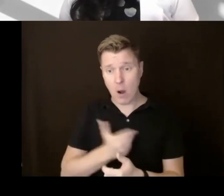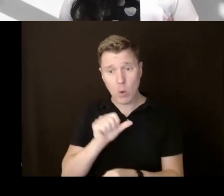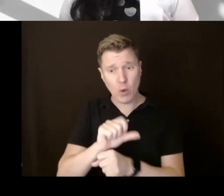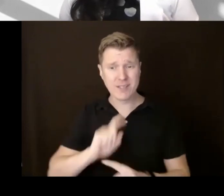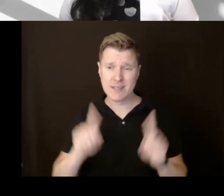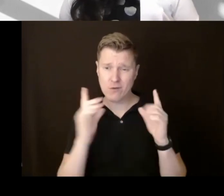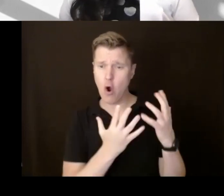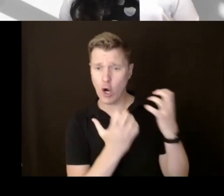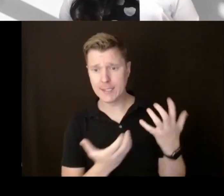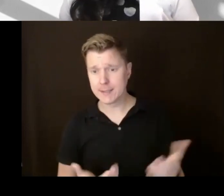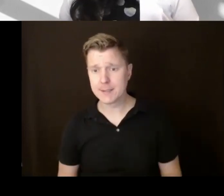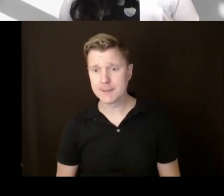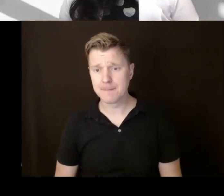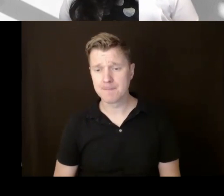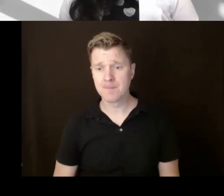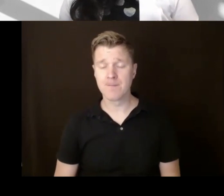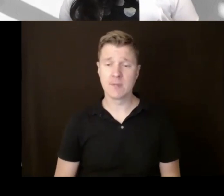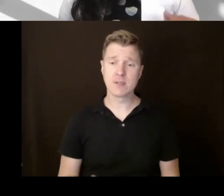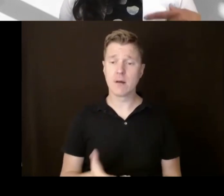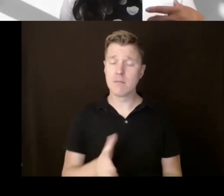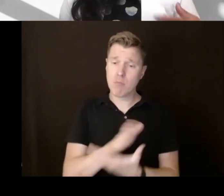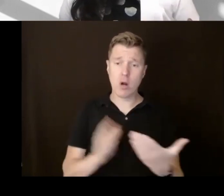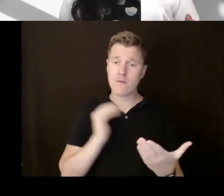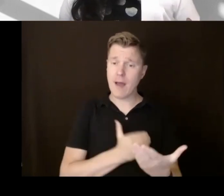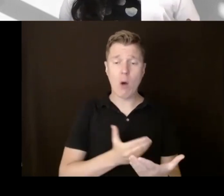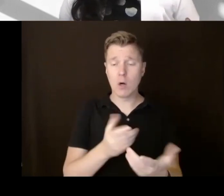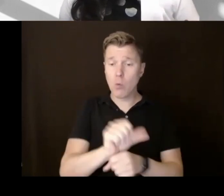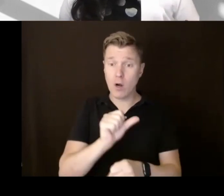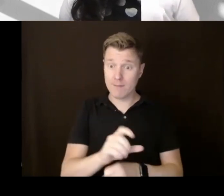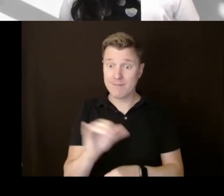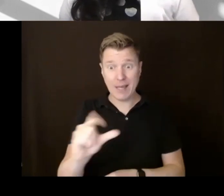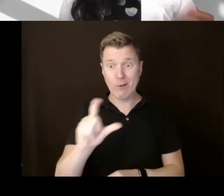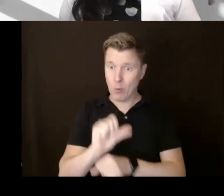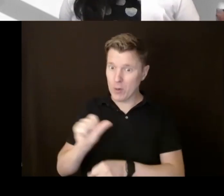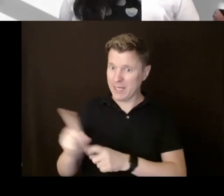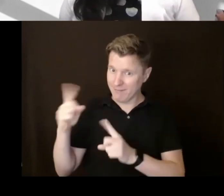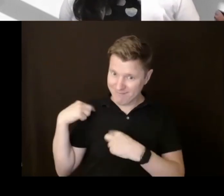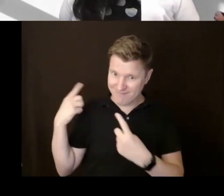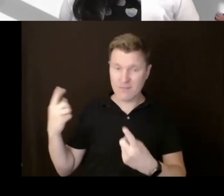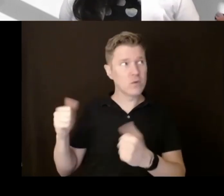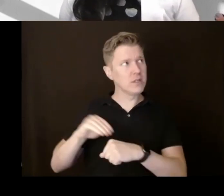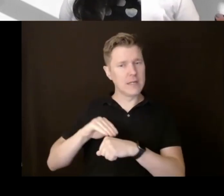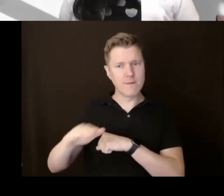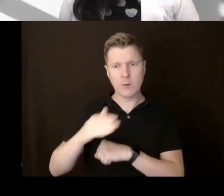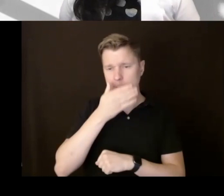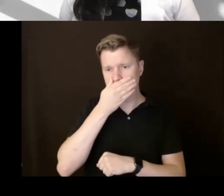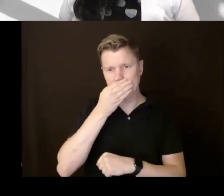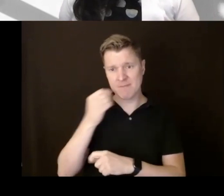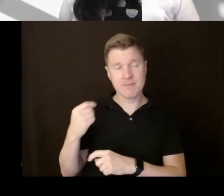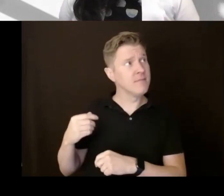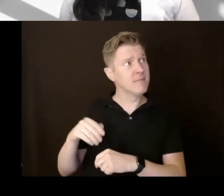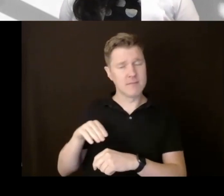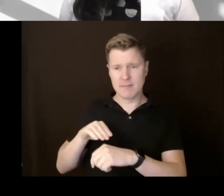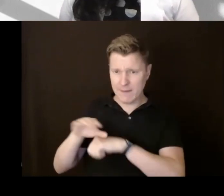audience, but it's also a part of our work. Just like we worked for years to influence what, the criminal legal system, we did